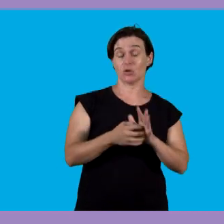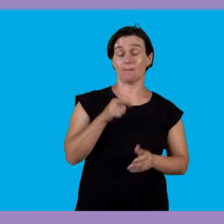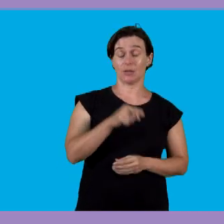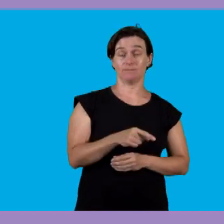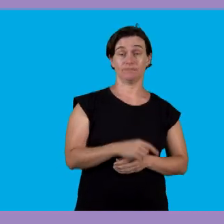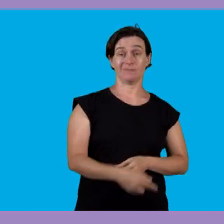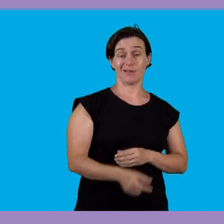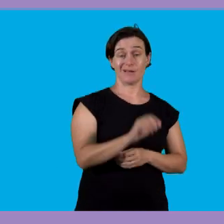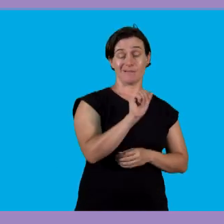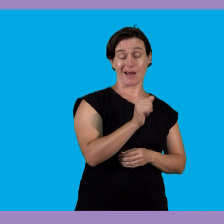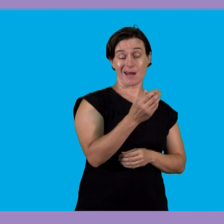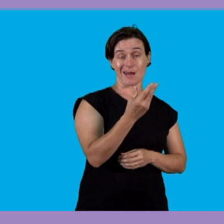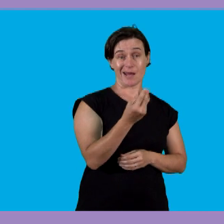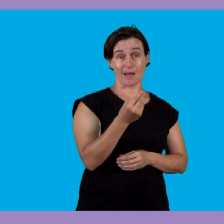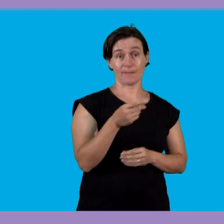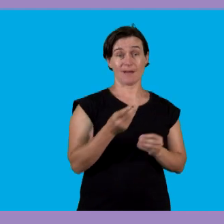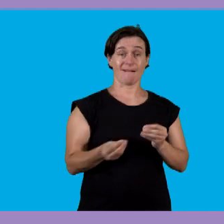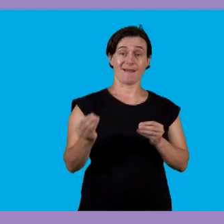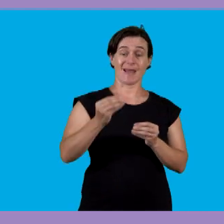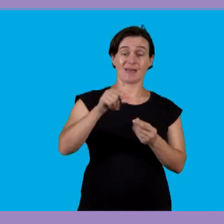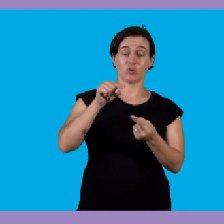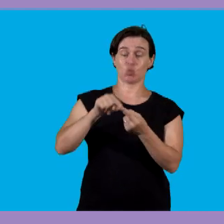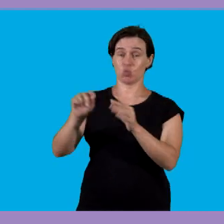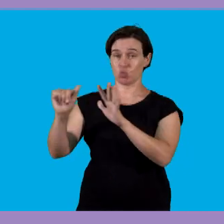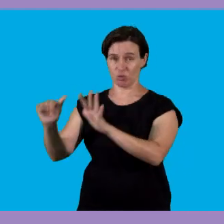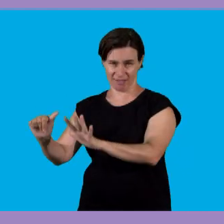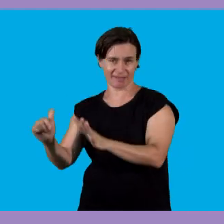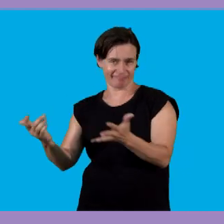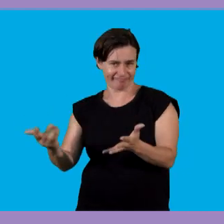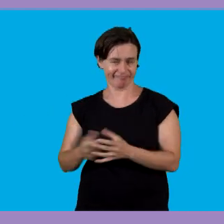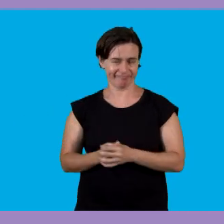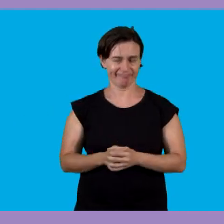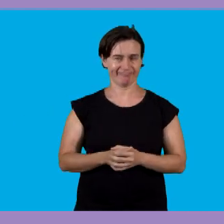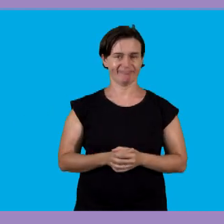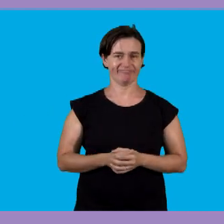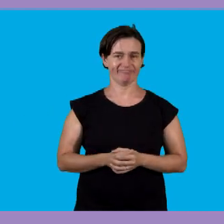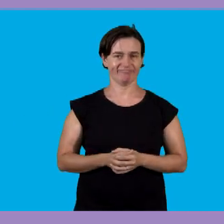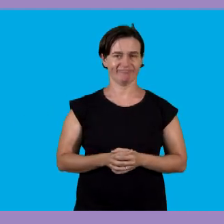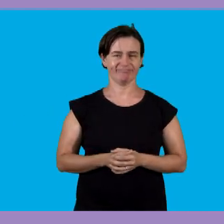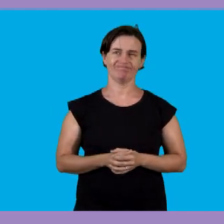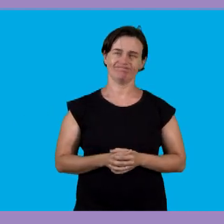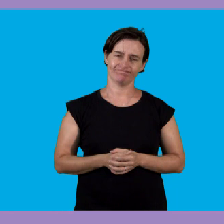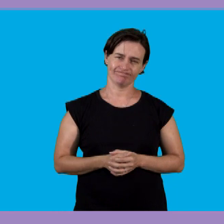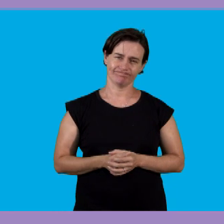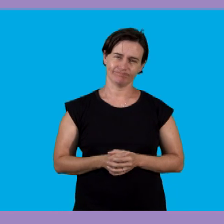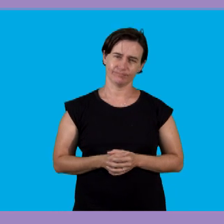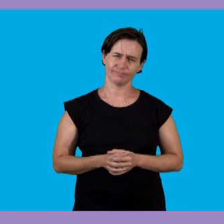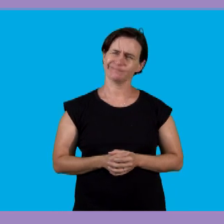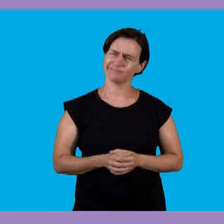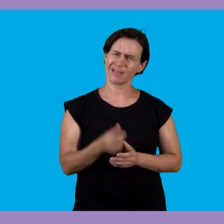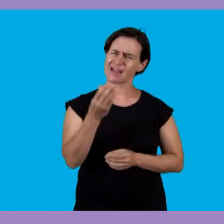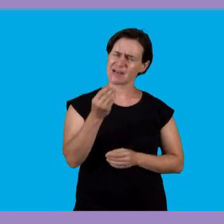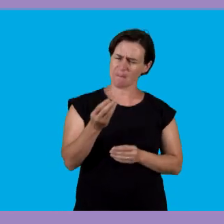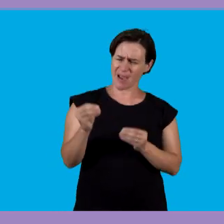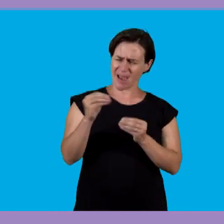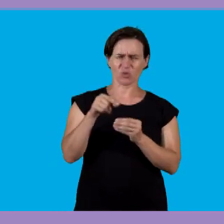example here that we have been given is a number is added to 6. So a number is added to